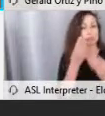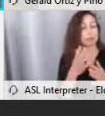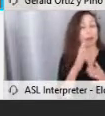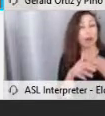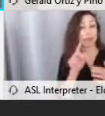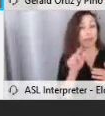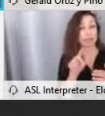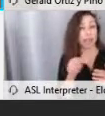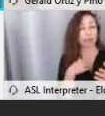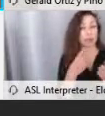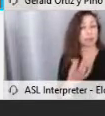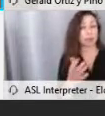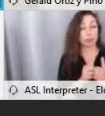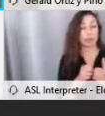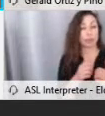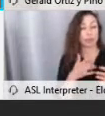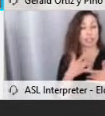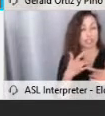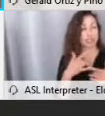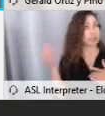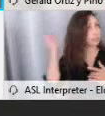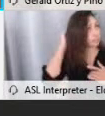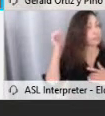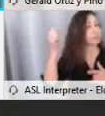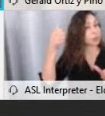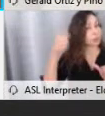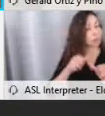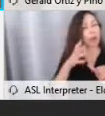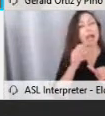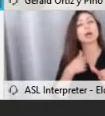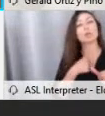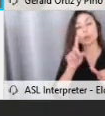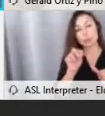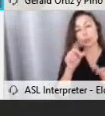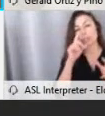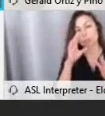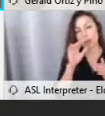data that we're putting out with those concerns, and we do expect it to change.